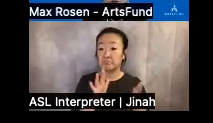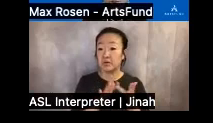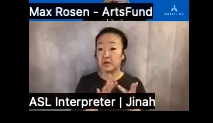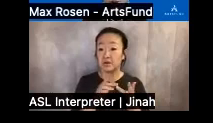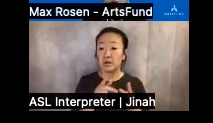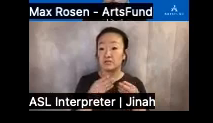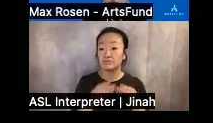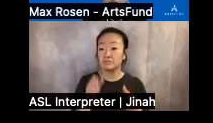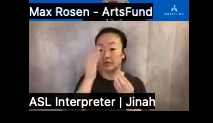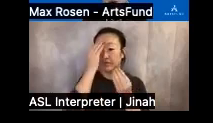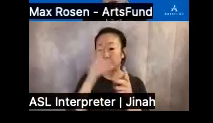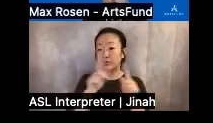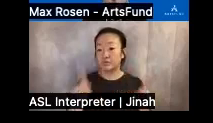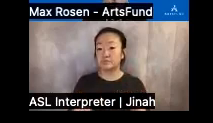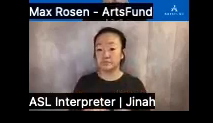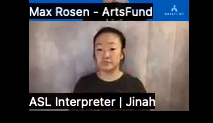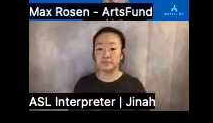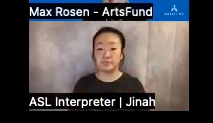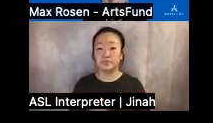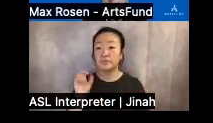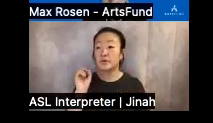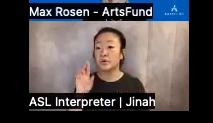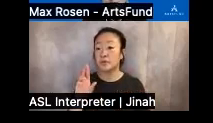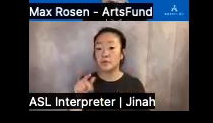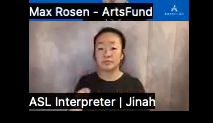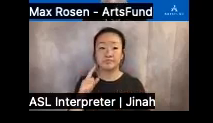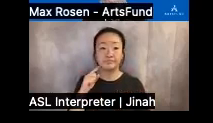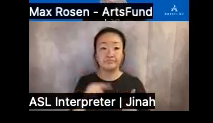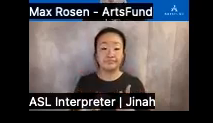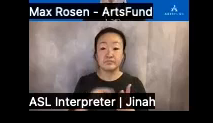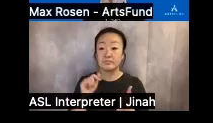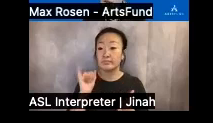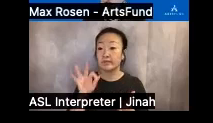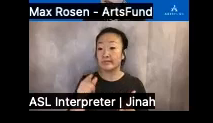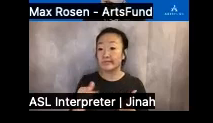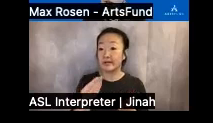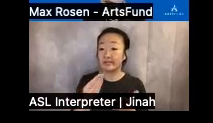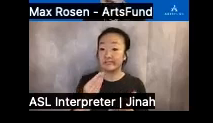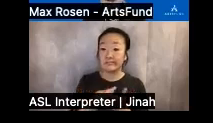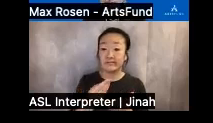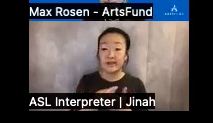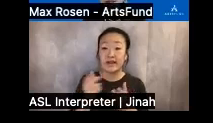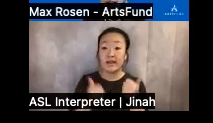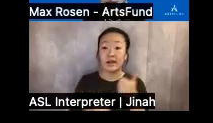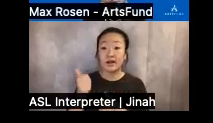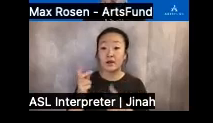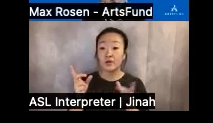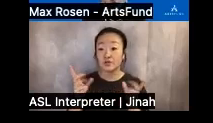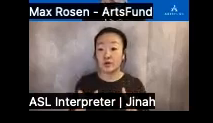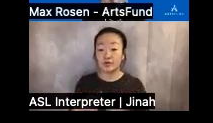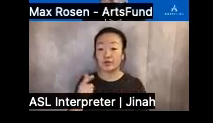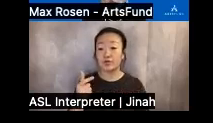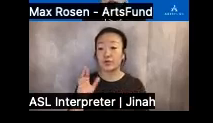general information form, or for example, if you have a finance director and a grants writer, it might be that